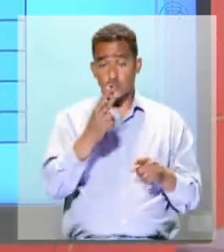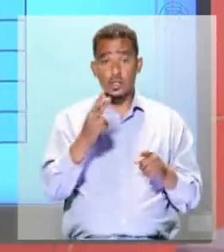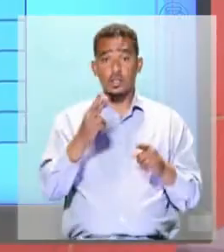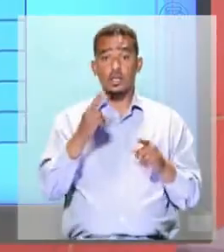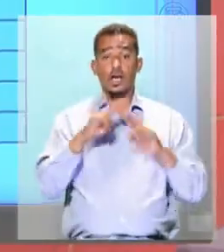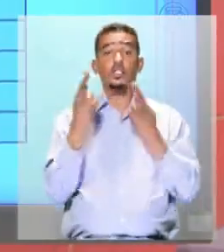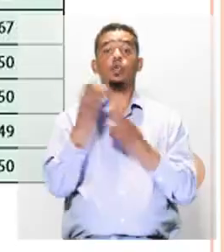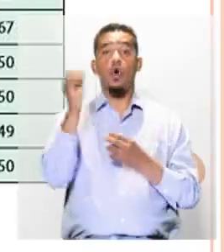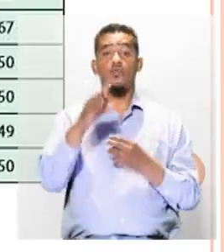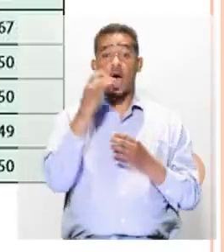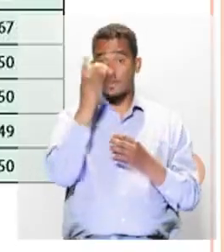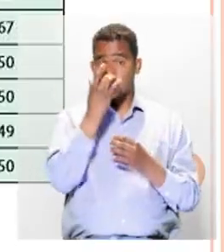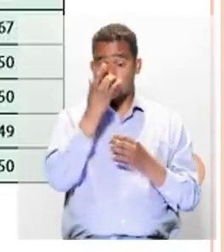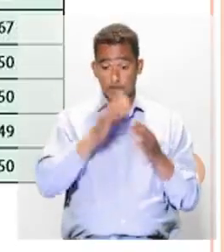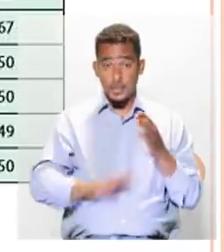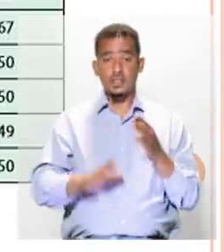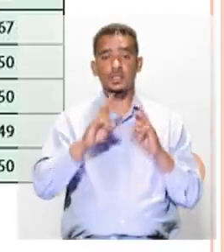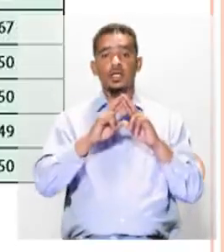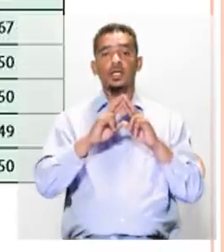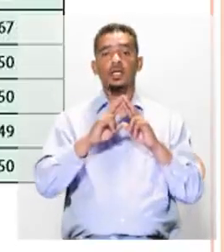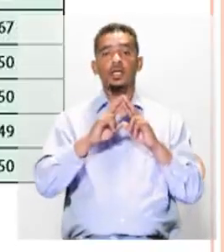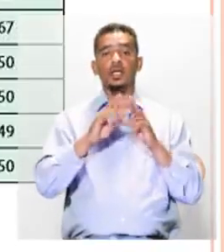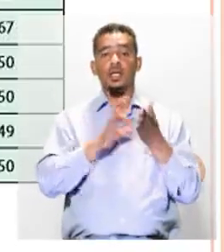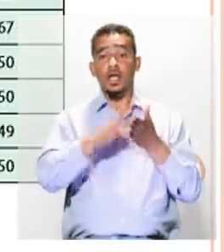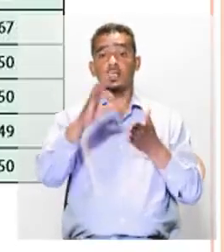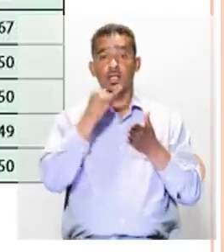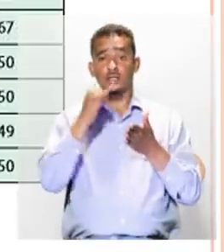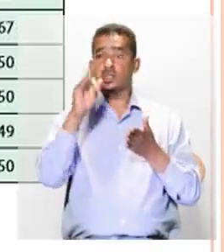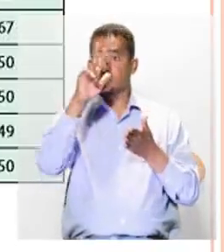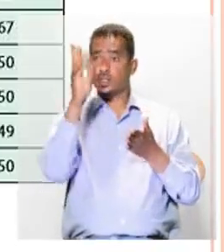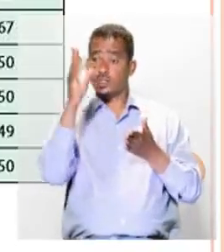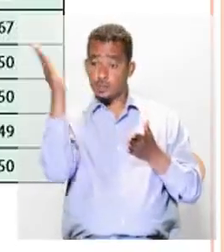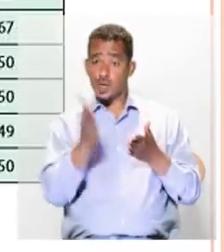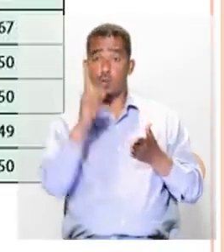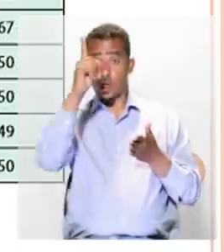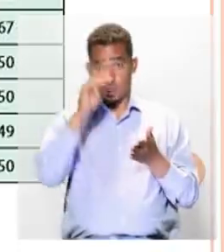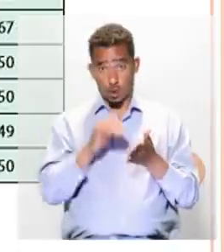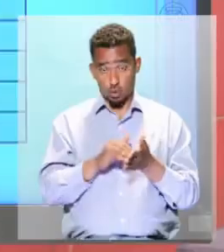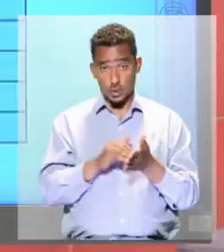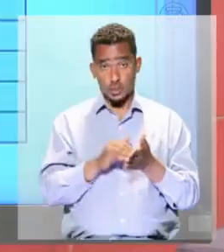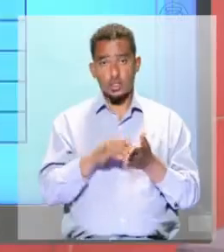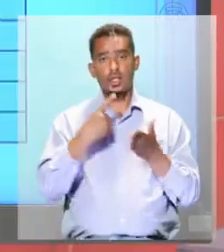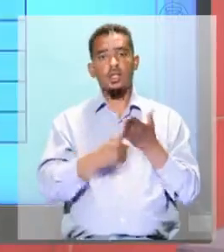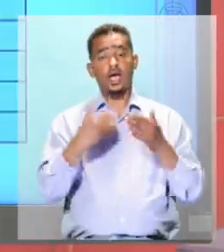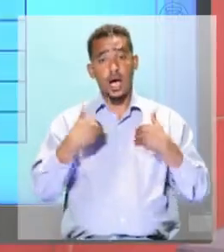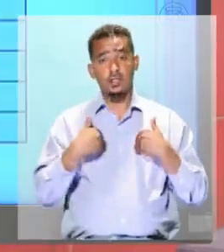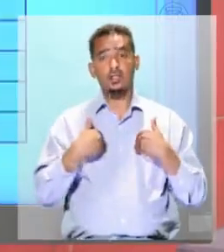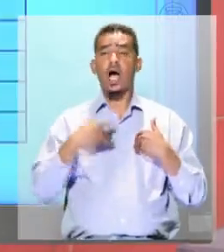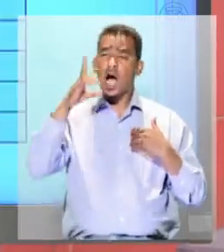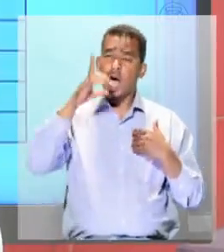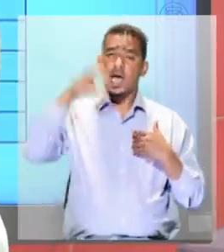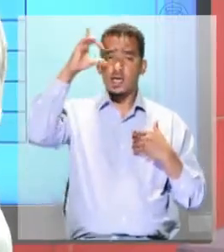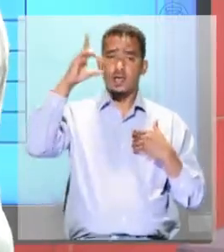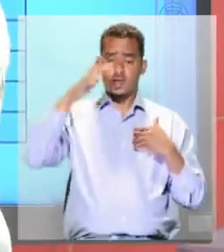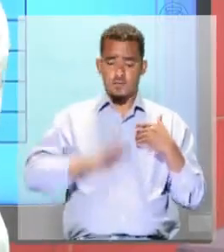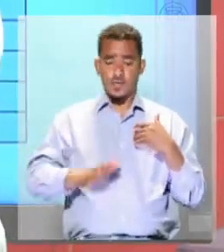Africa, birth rate of Africa it is 36 per 1,000, as we have seen in the above. It has high fertility